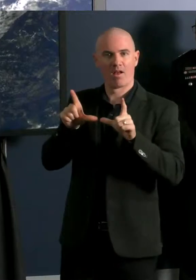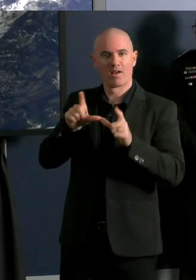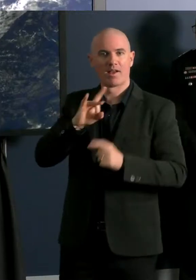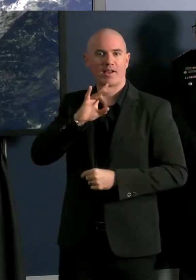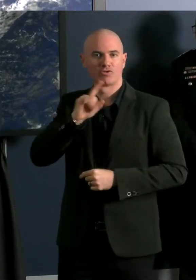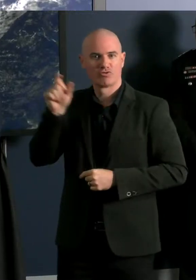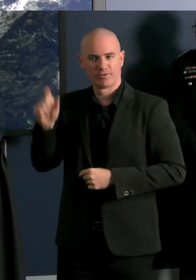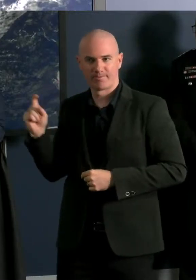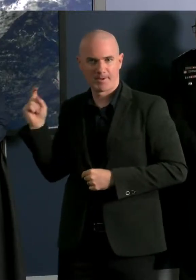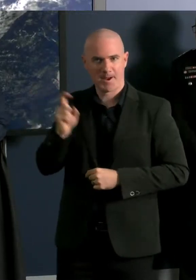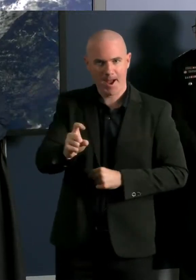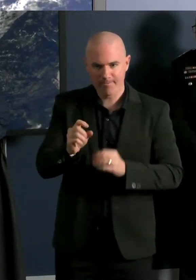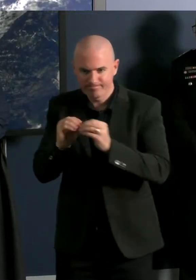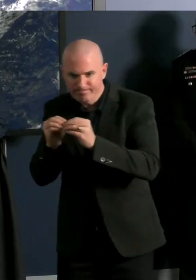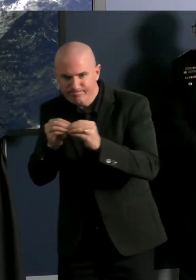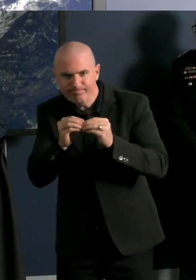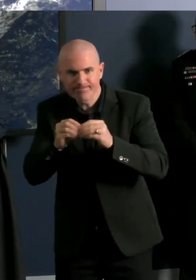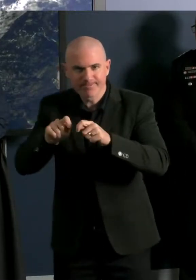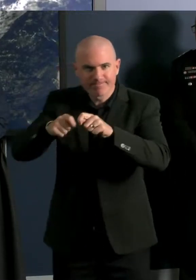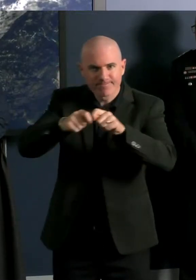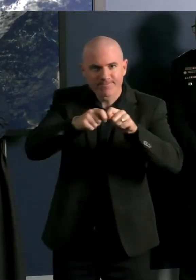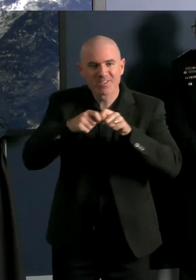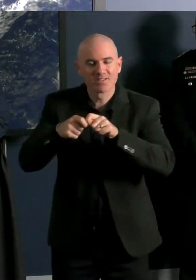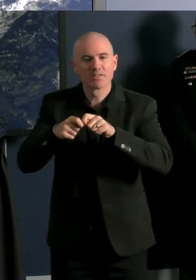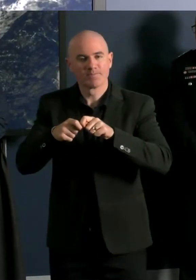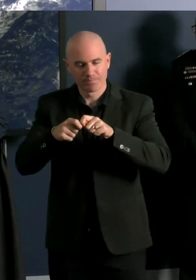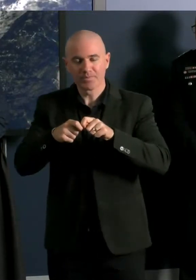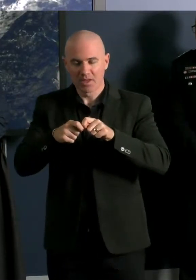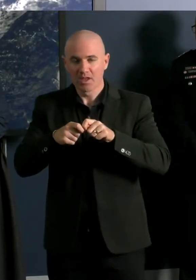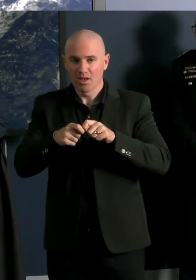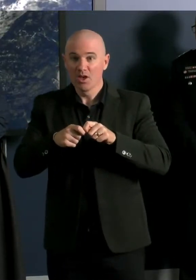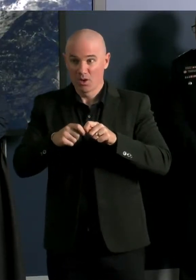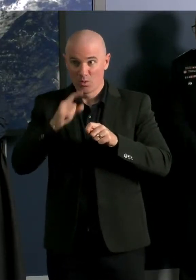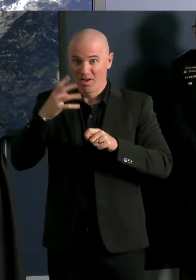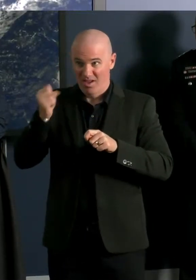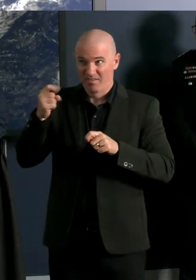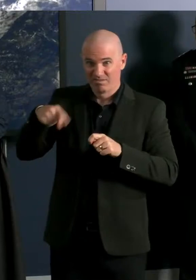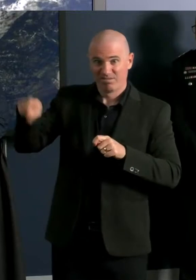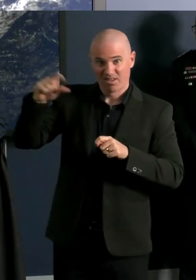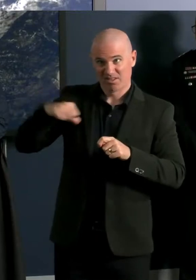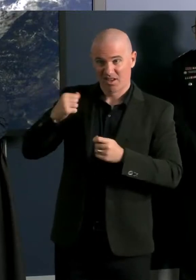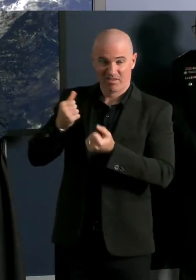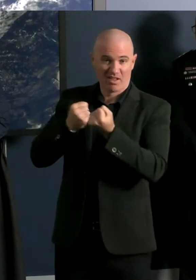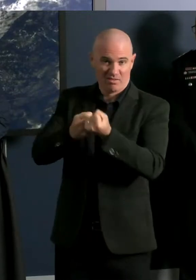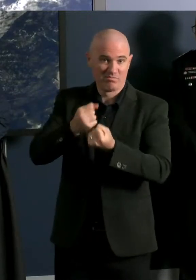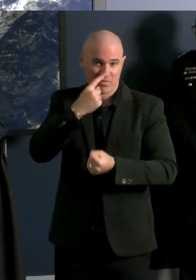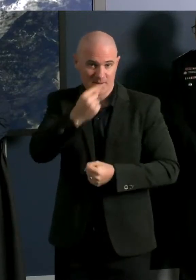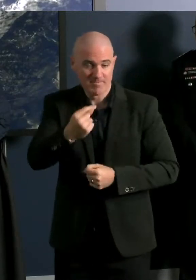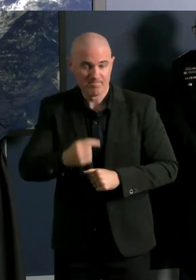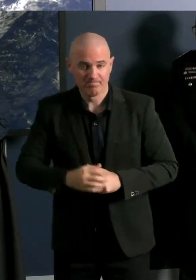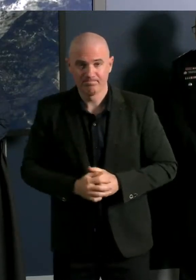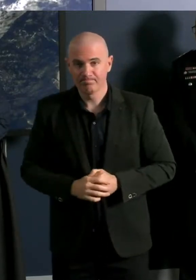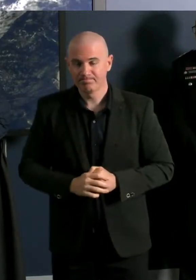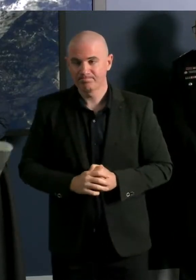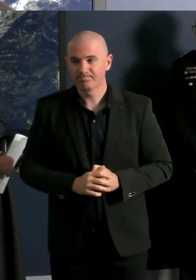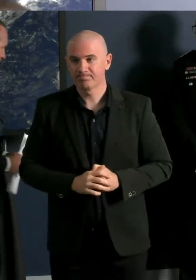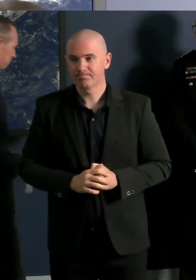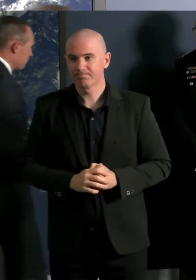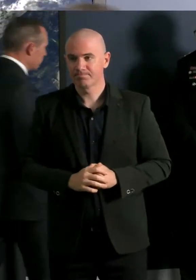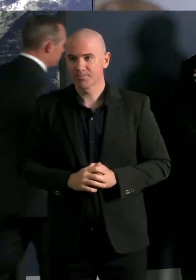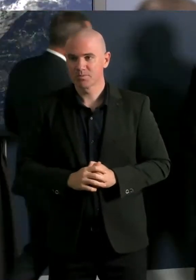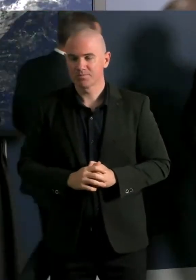responding to these sorts of scenarios, and there will be resources made available to you. Thank you.